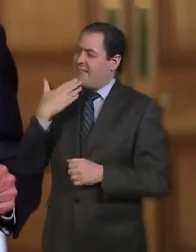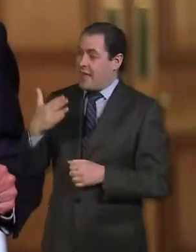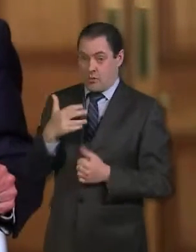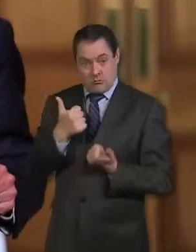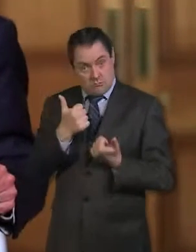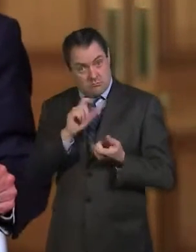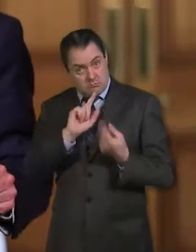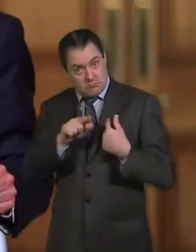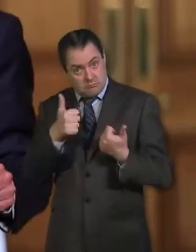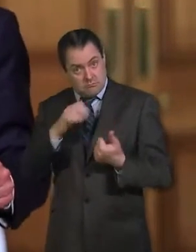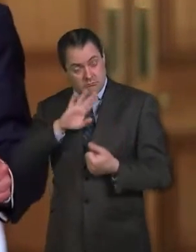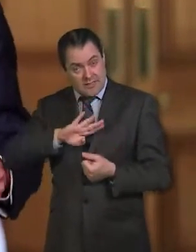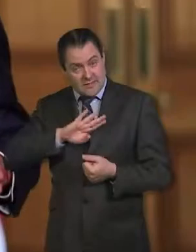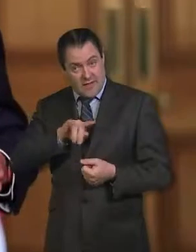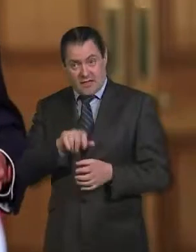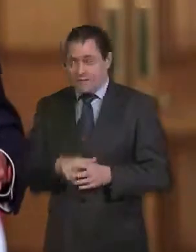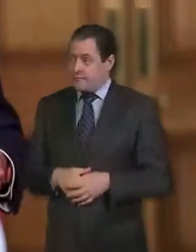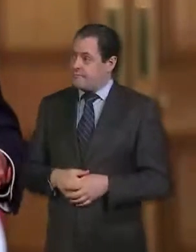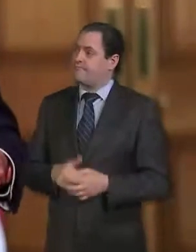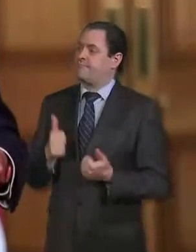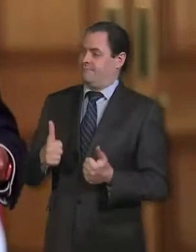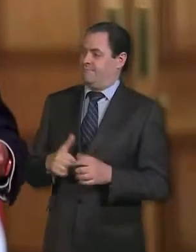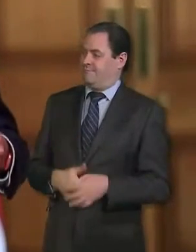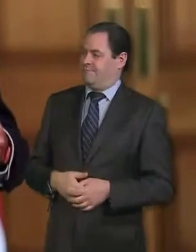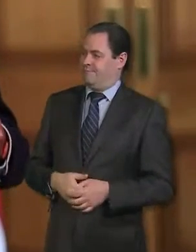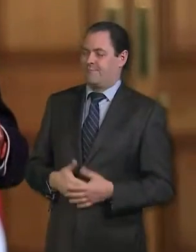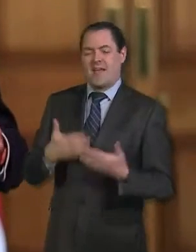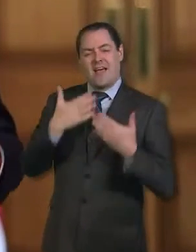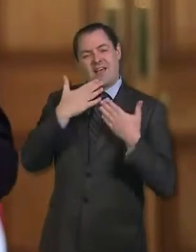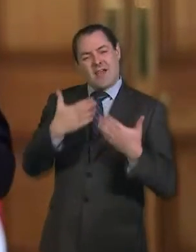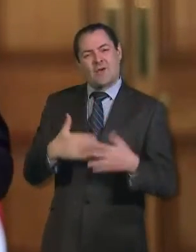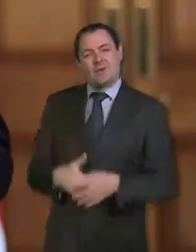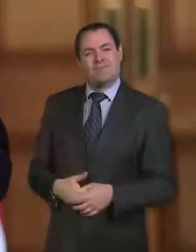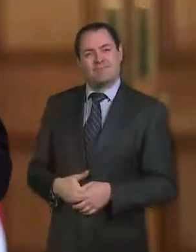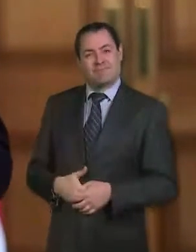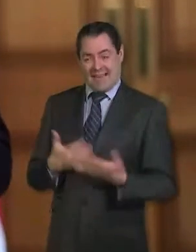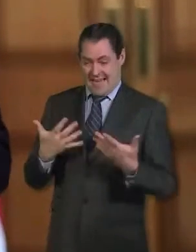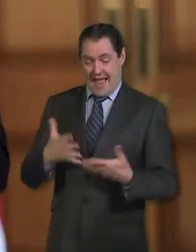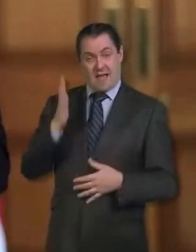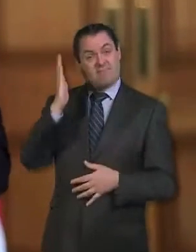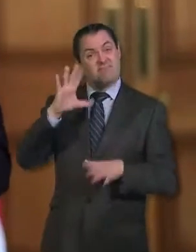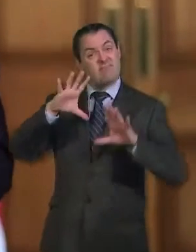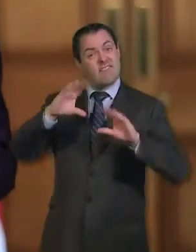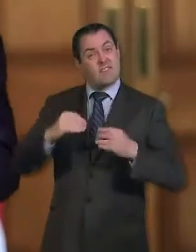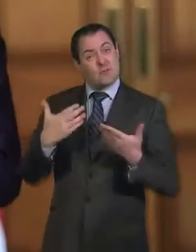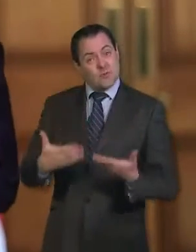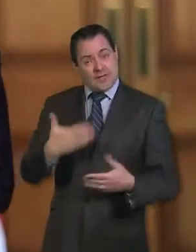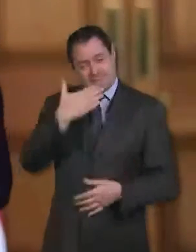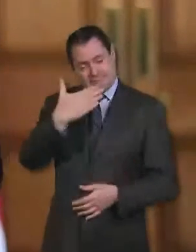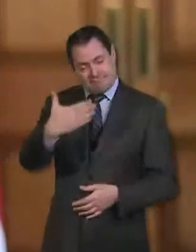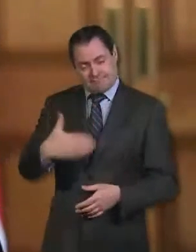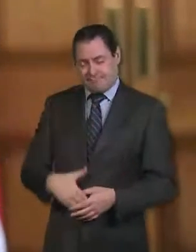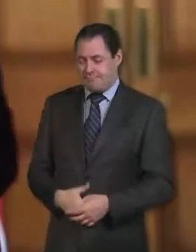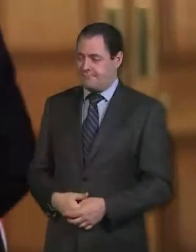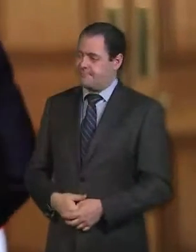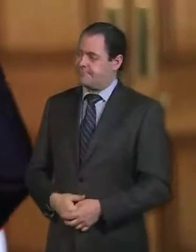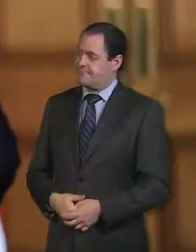you. Thanks very much indeed. That concludes the coronavirus daily briefing. Thanks very much indeed.